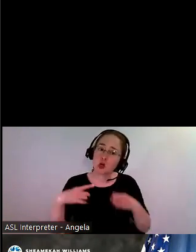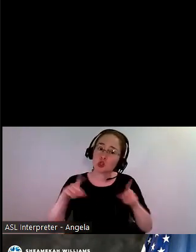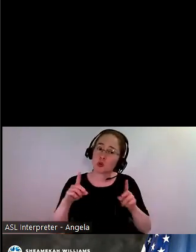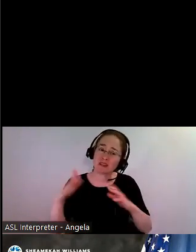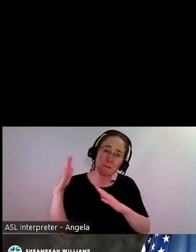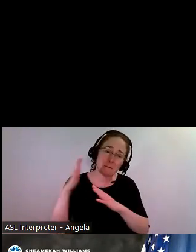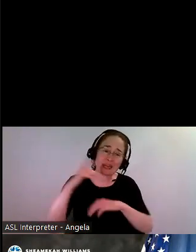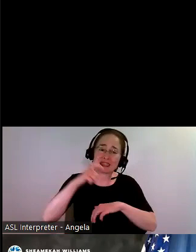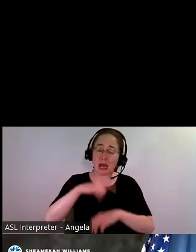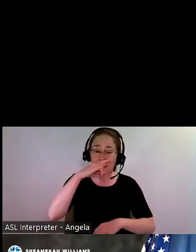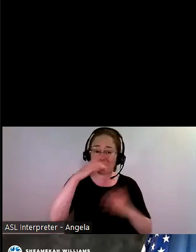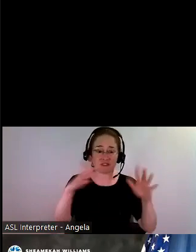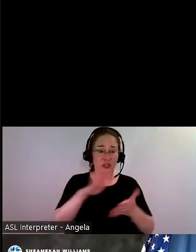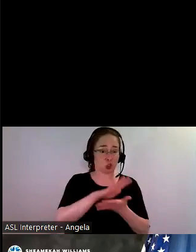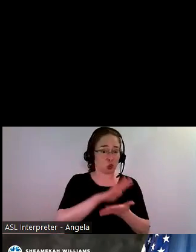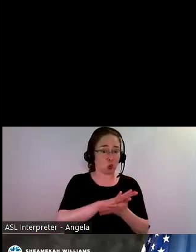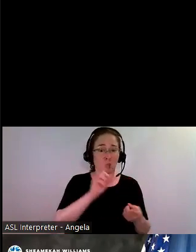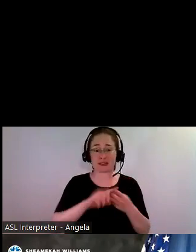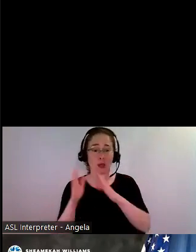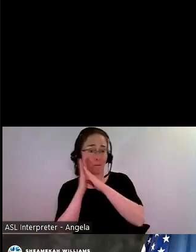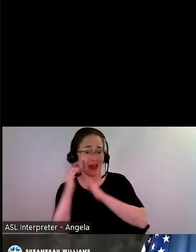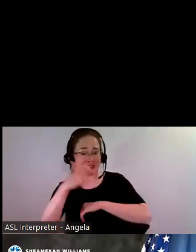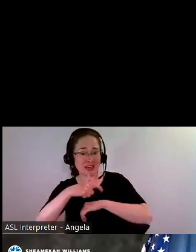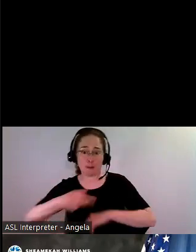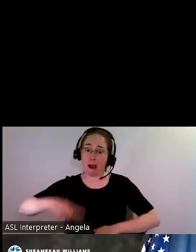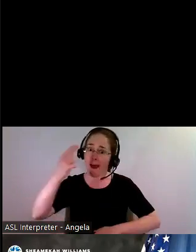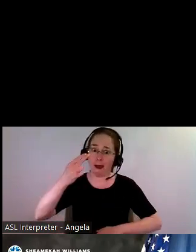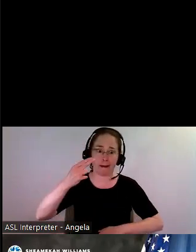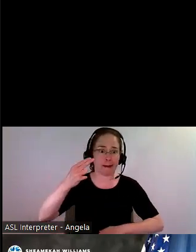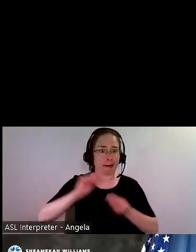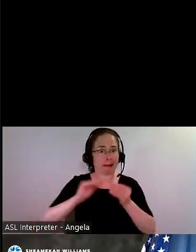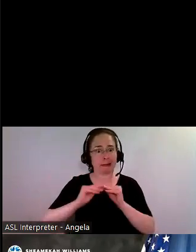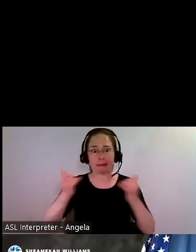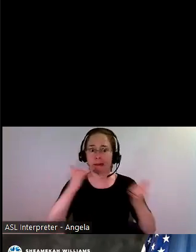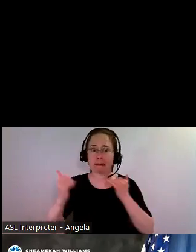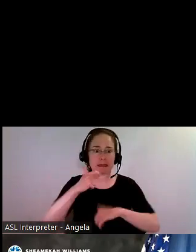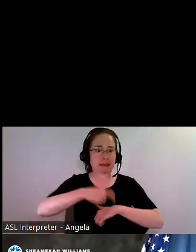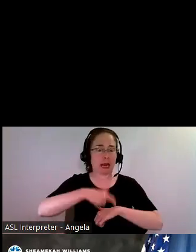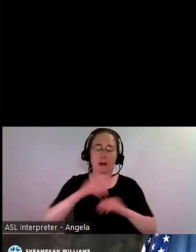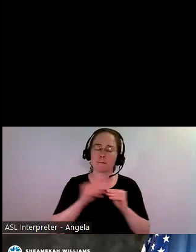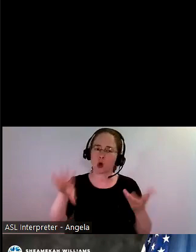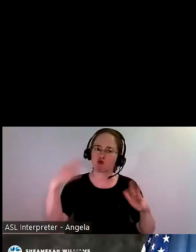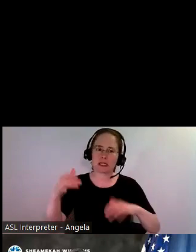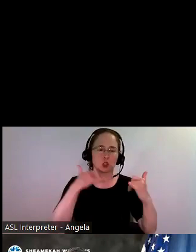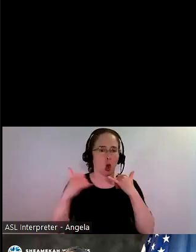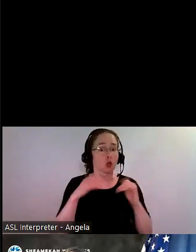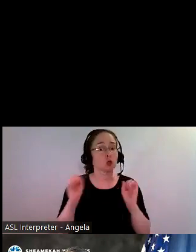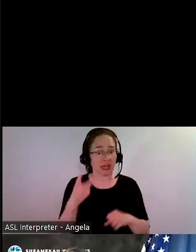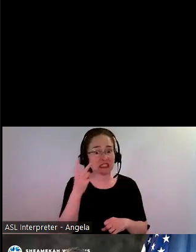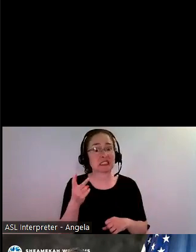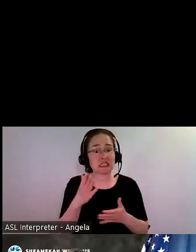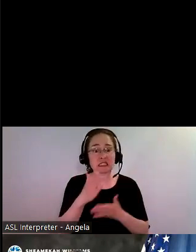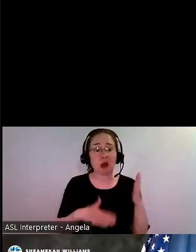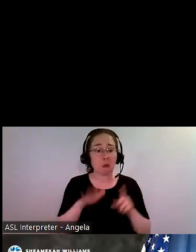time when kids get out of school up until their bedtime, that is a high volume time where we get a lot more crisis calls. As you can see, some of the